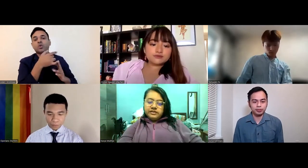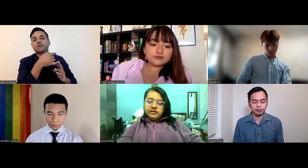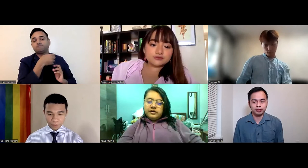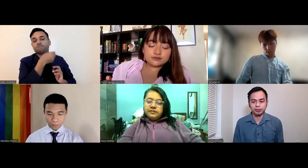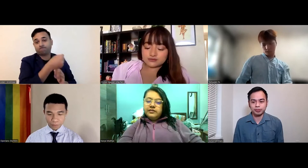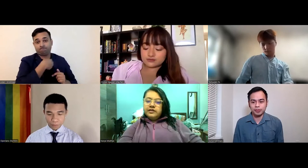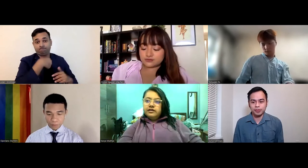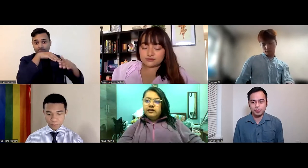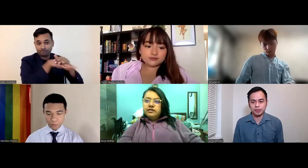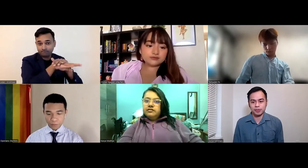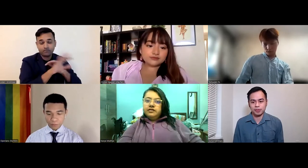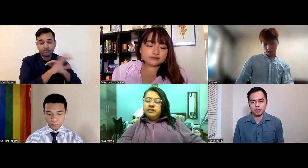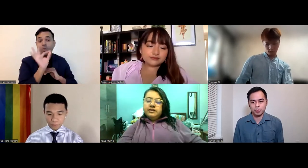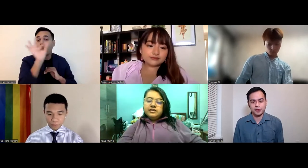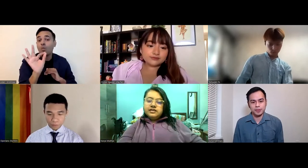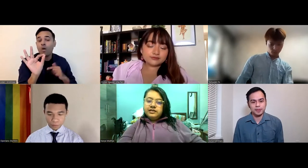with